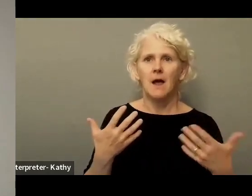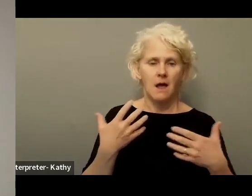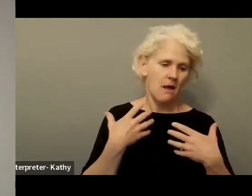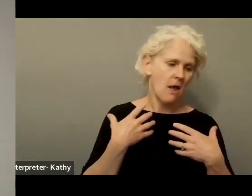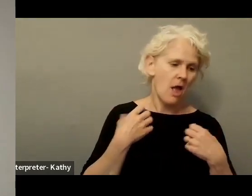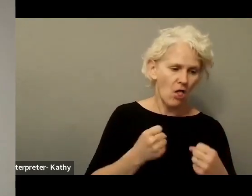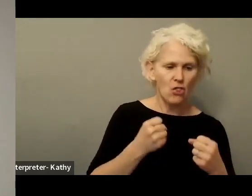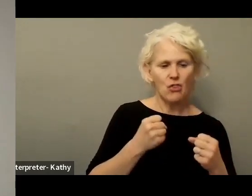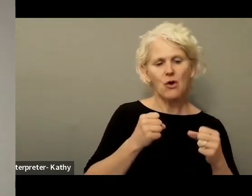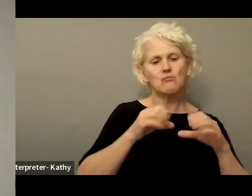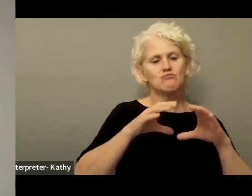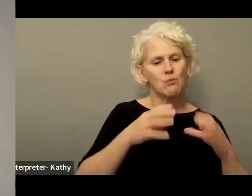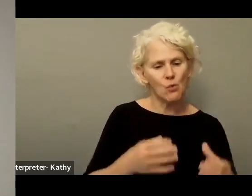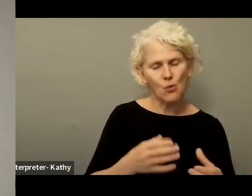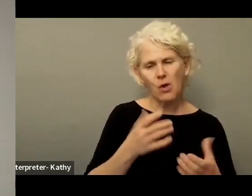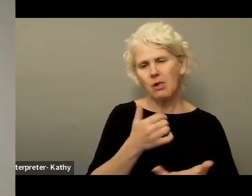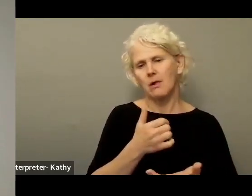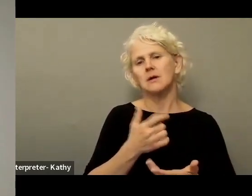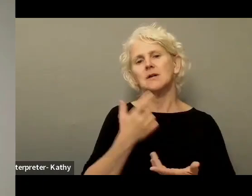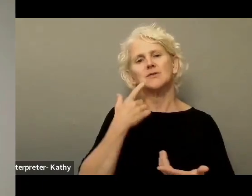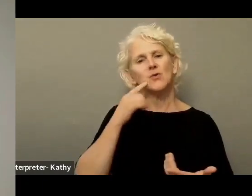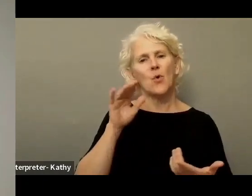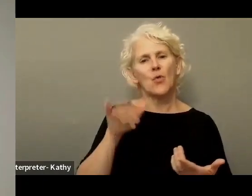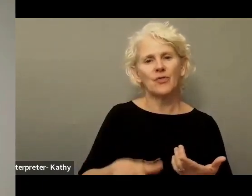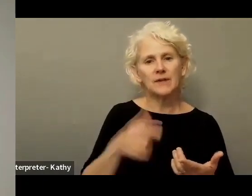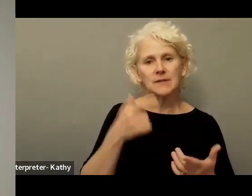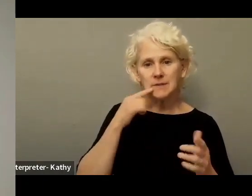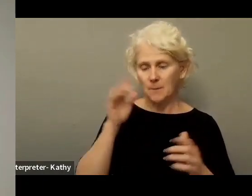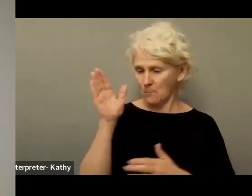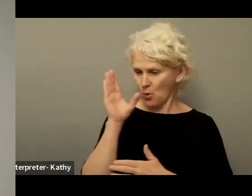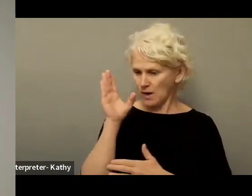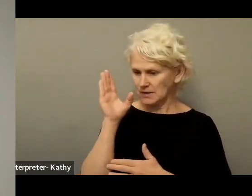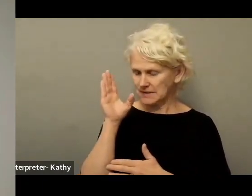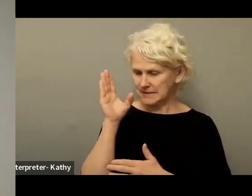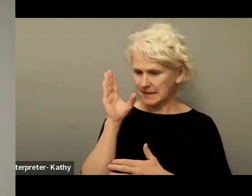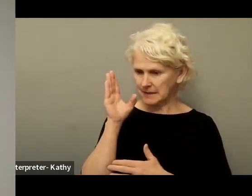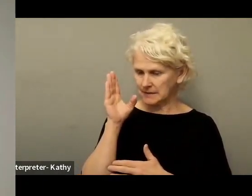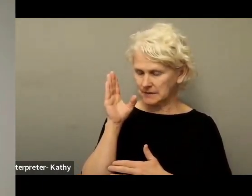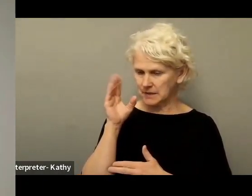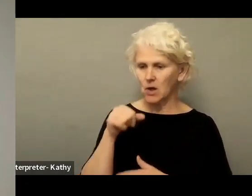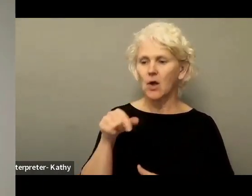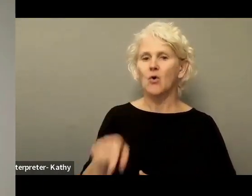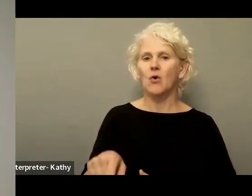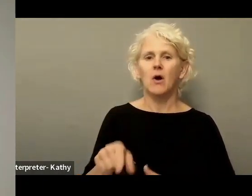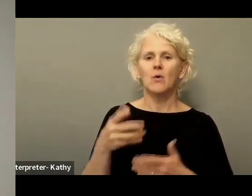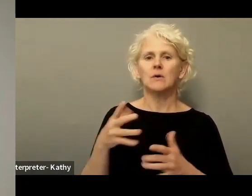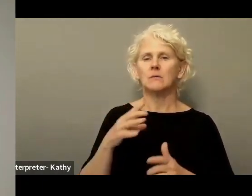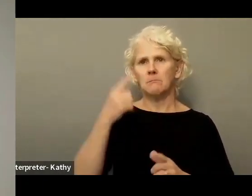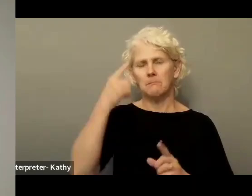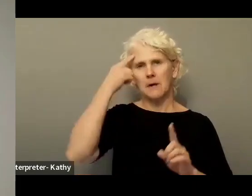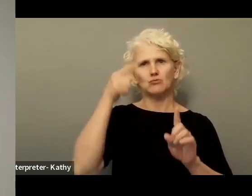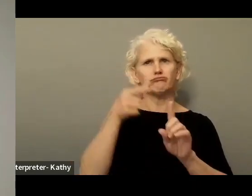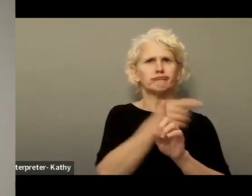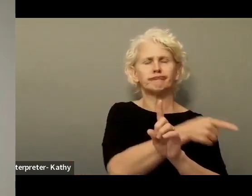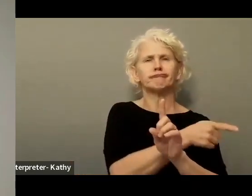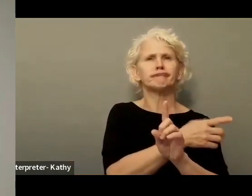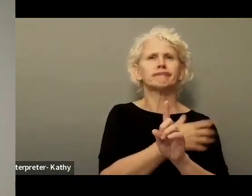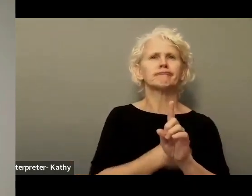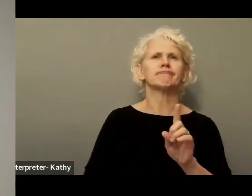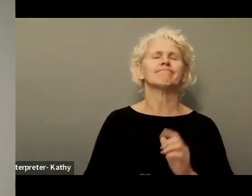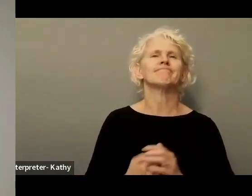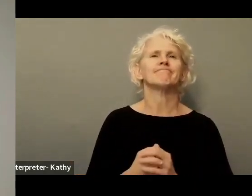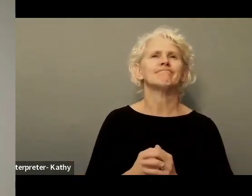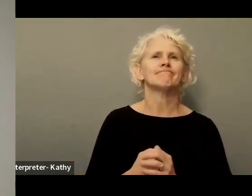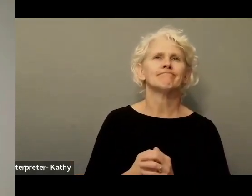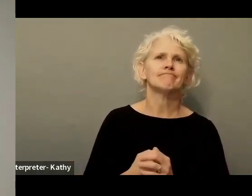because in this presentation, he had talked about, excuse me, I lost my train of thought.